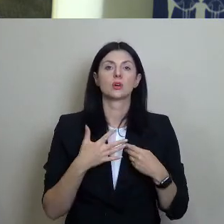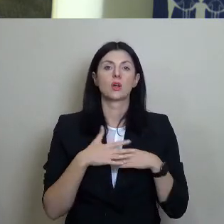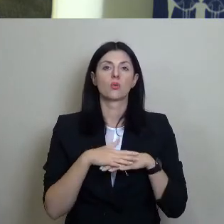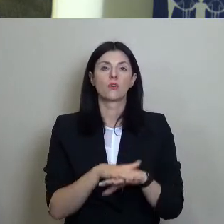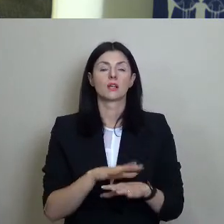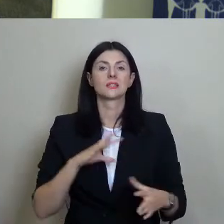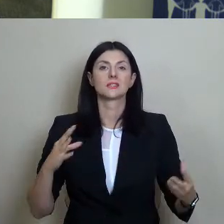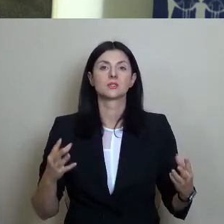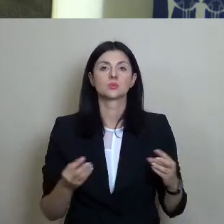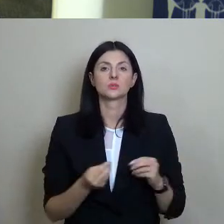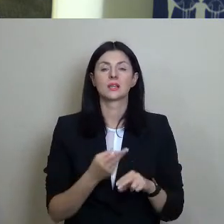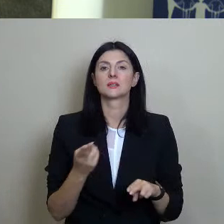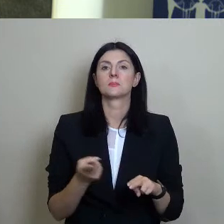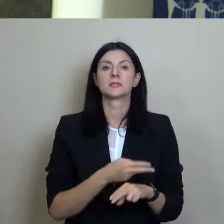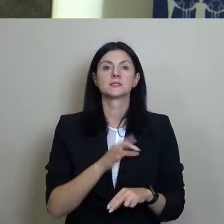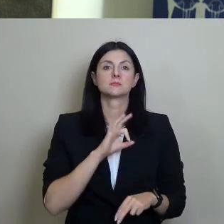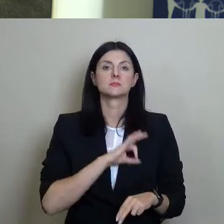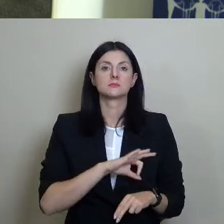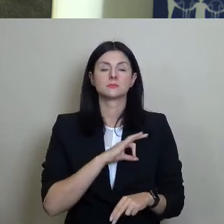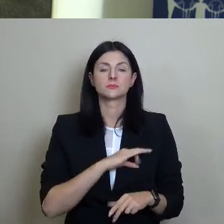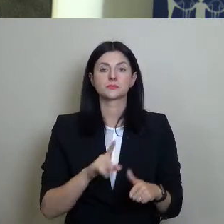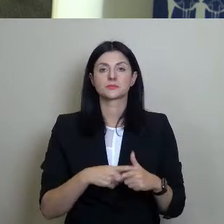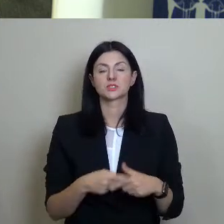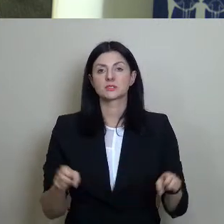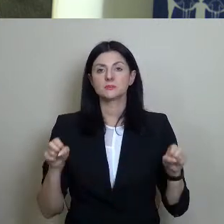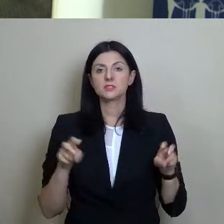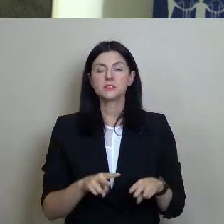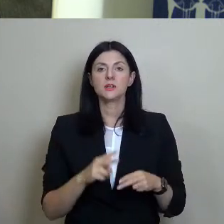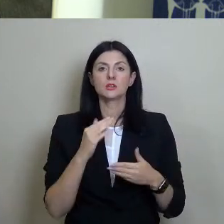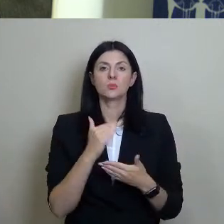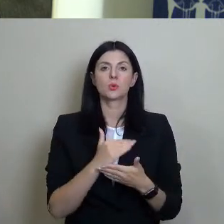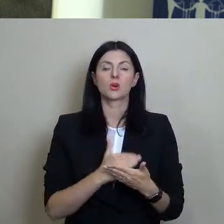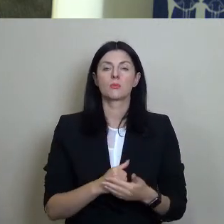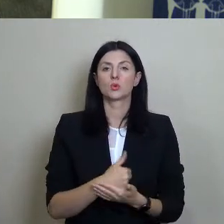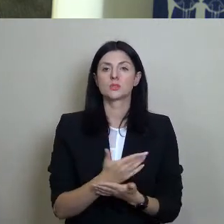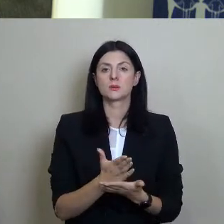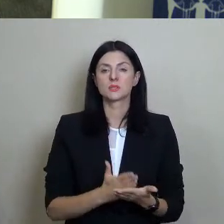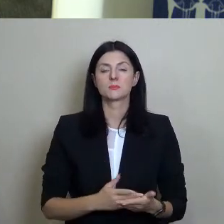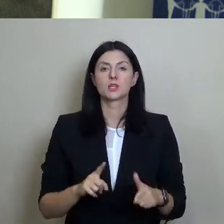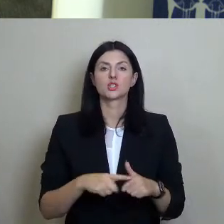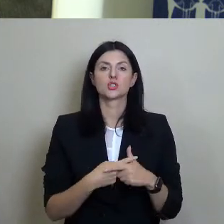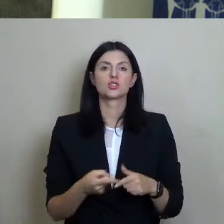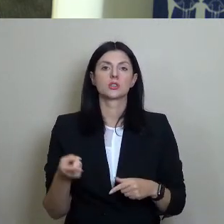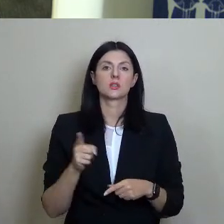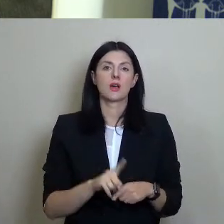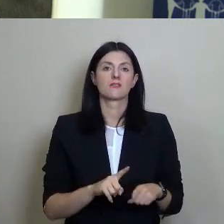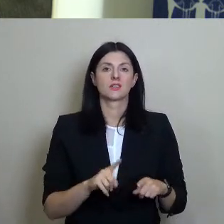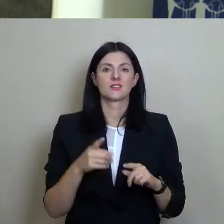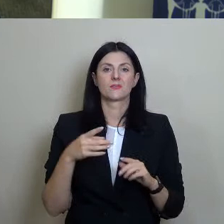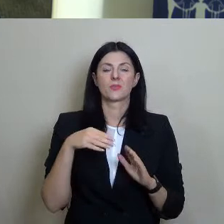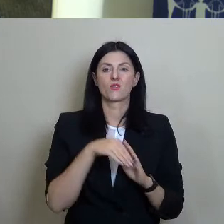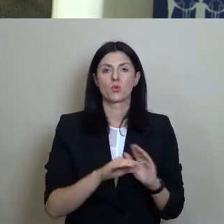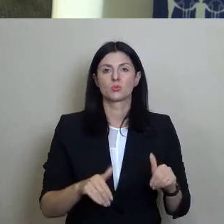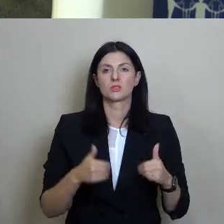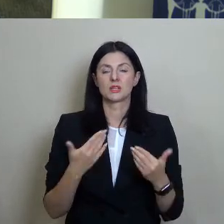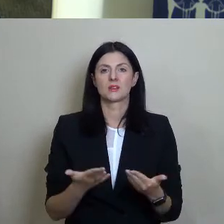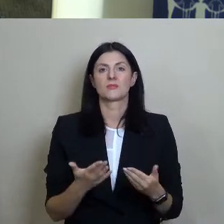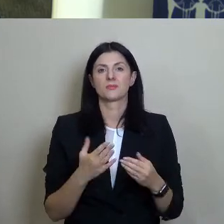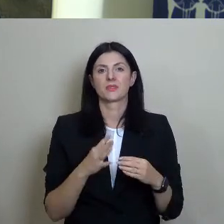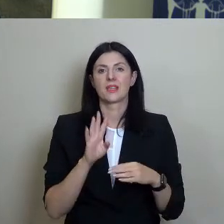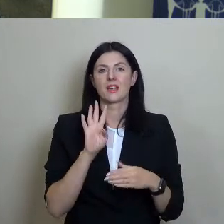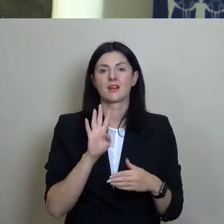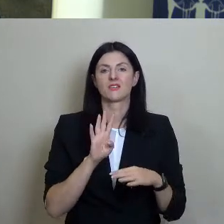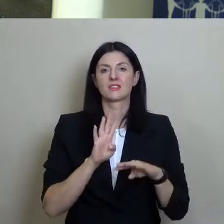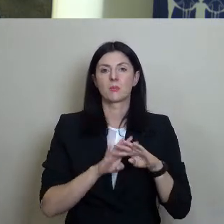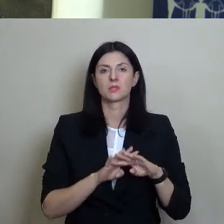period of time, it's a difficult question, because using counting and tabulating without software,